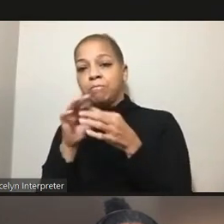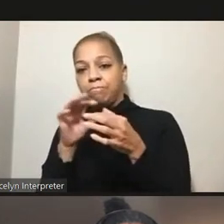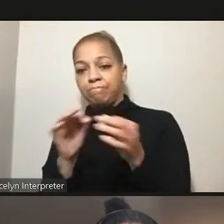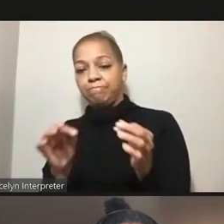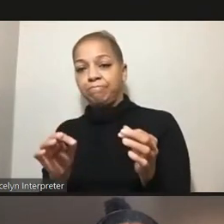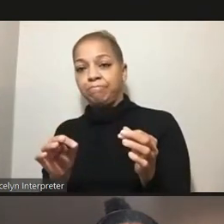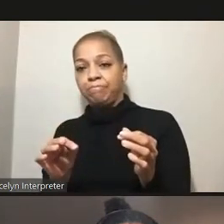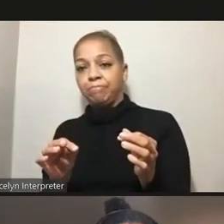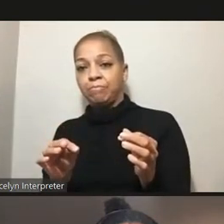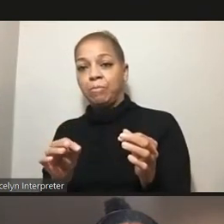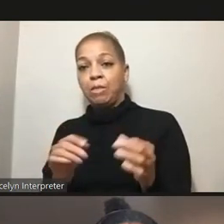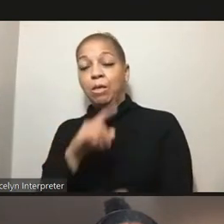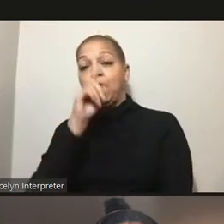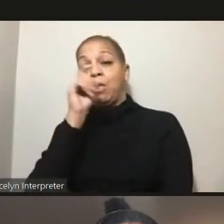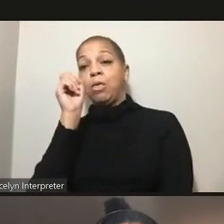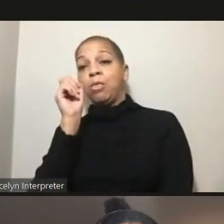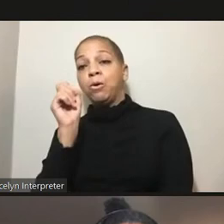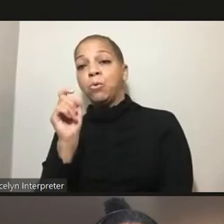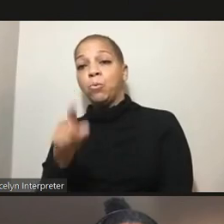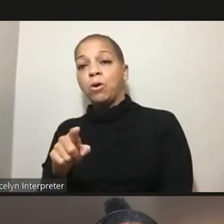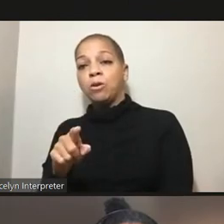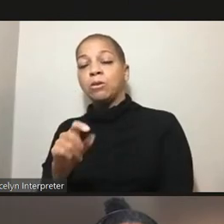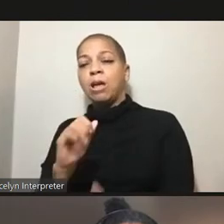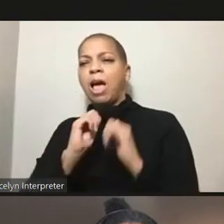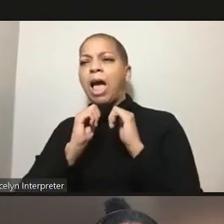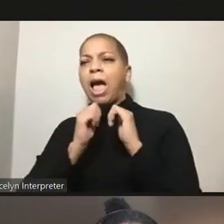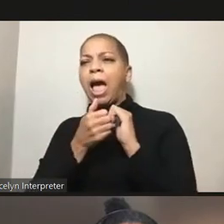because the question was, how do we demonstrate?